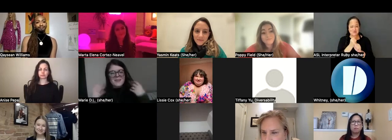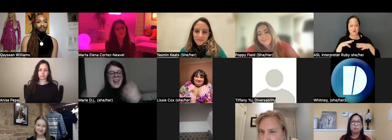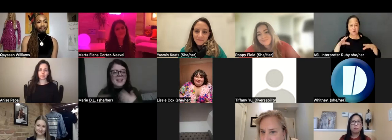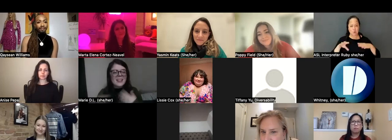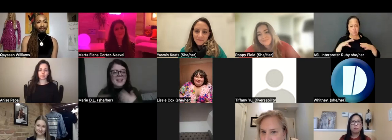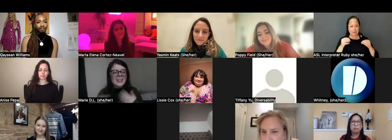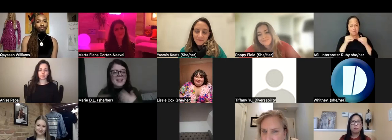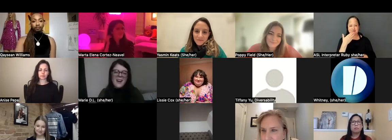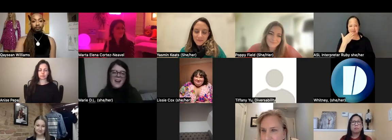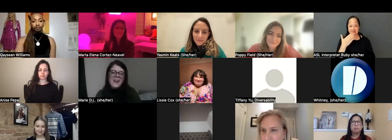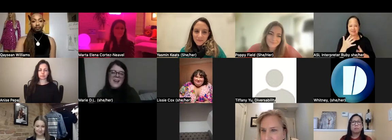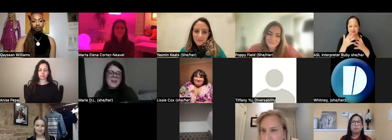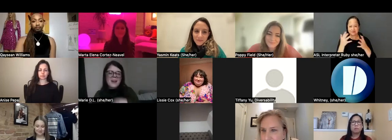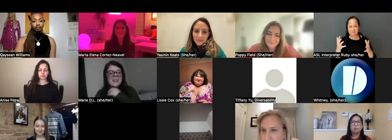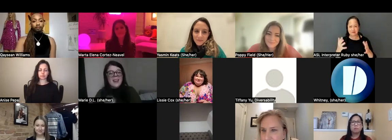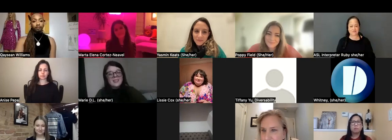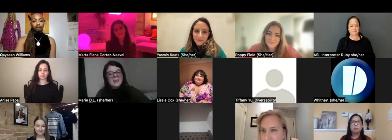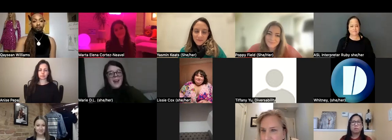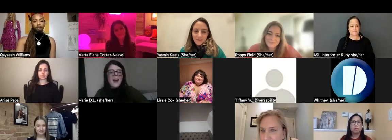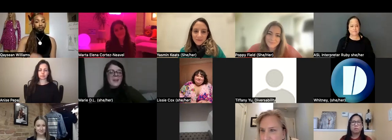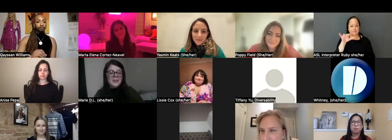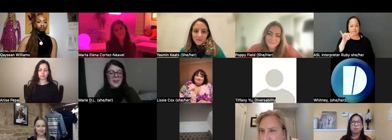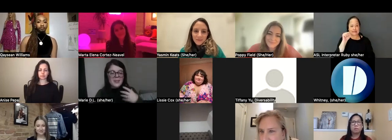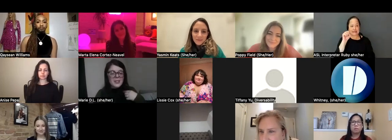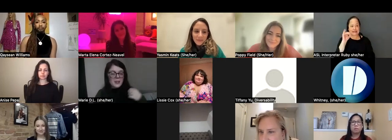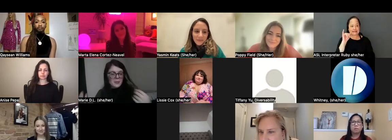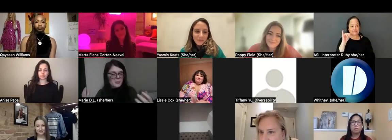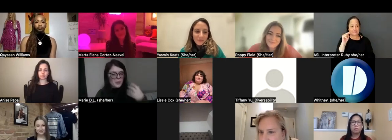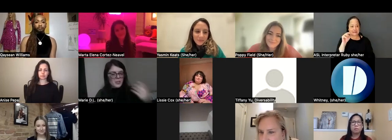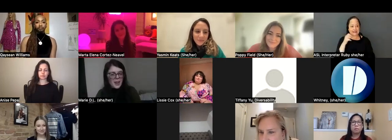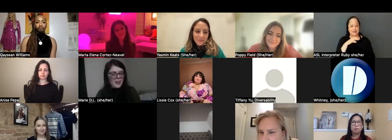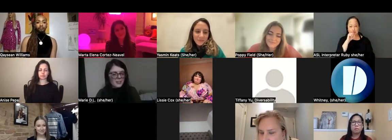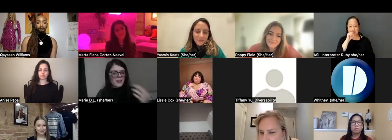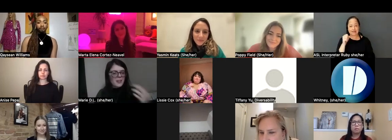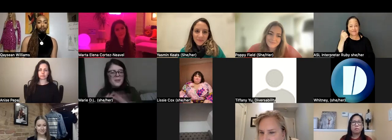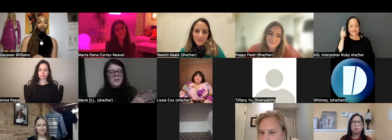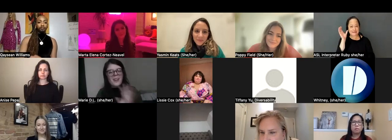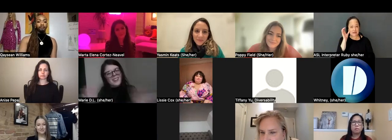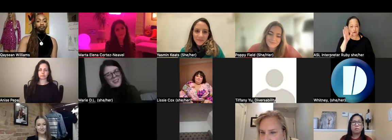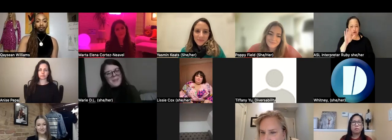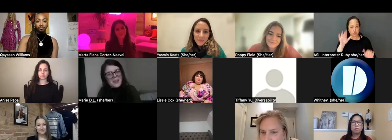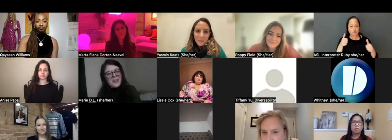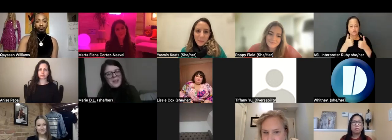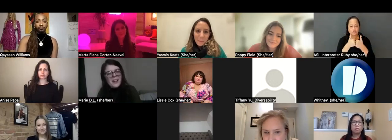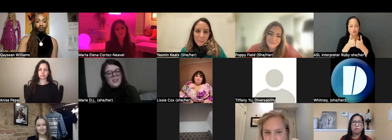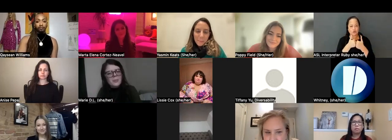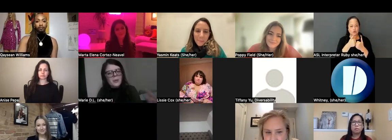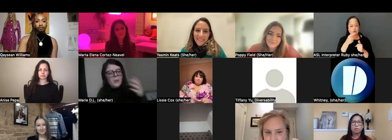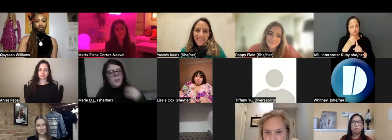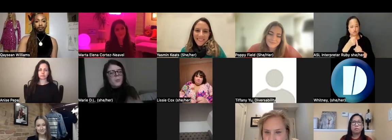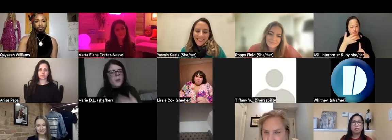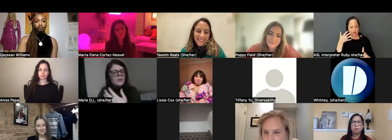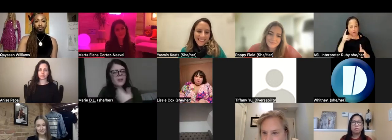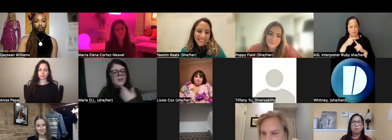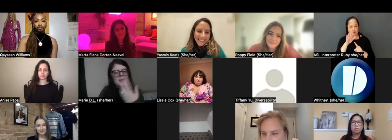and so they're much. Yasmin, I would love to hear your challenge, because I know we've talked a little bit about your challenges, but